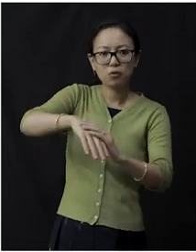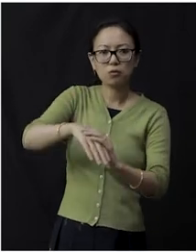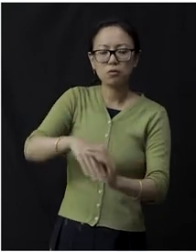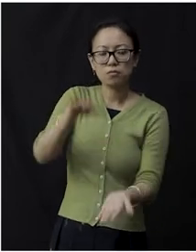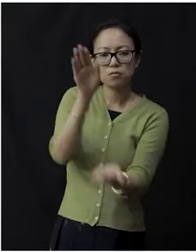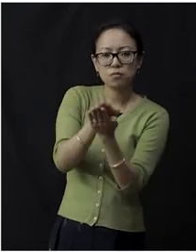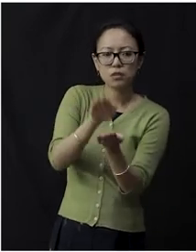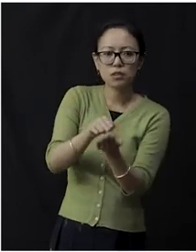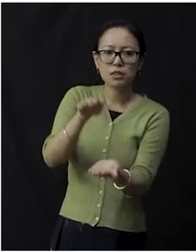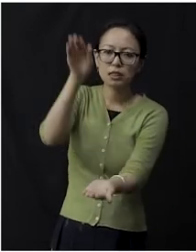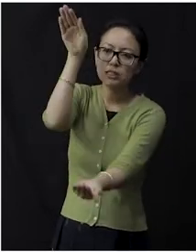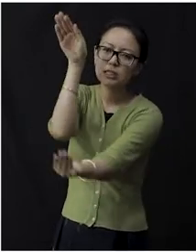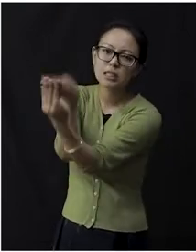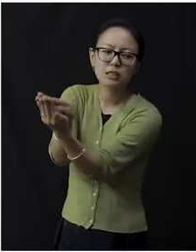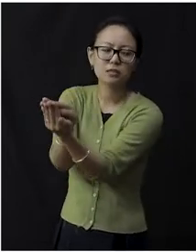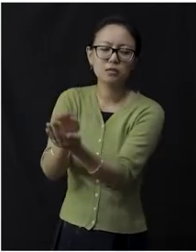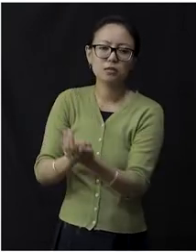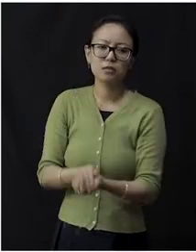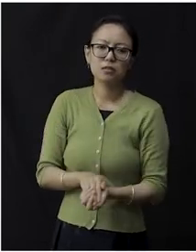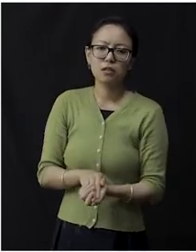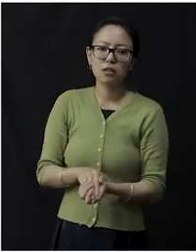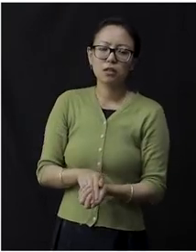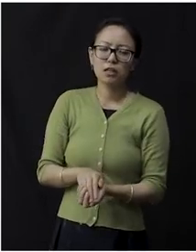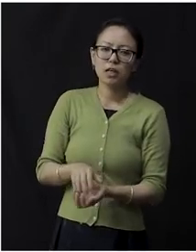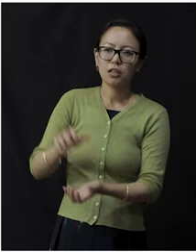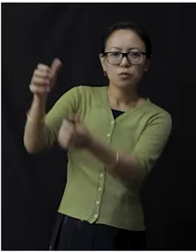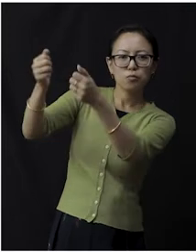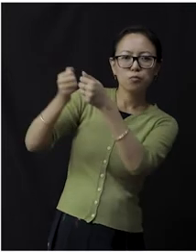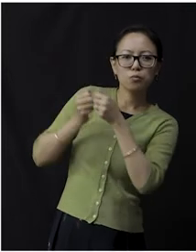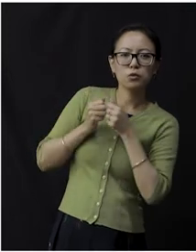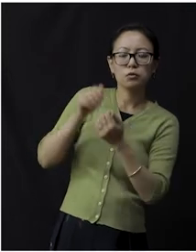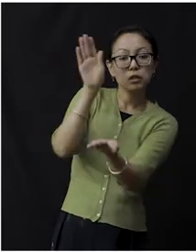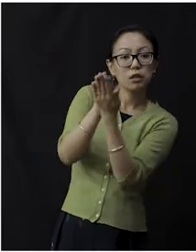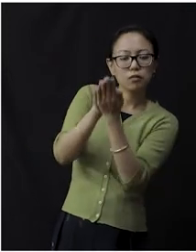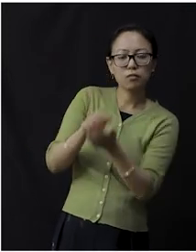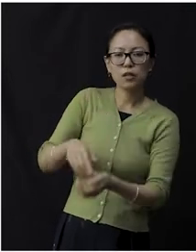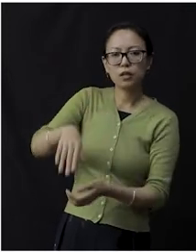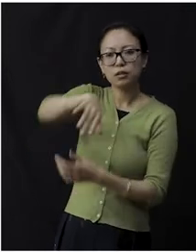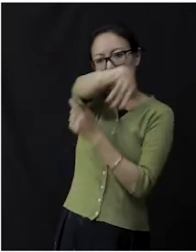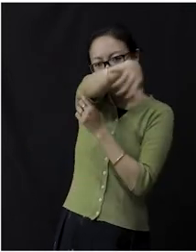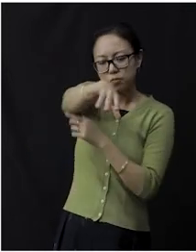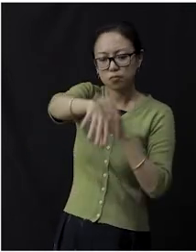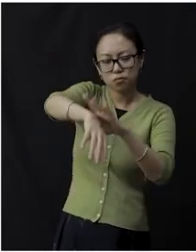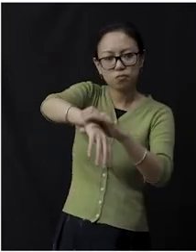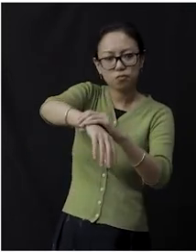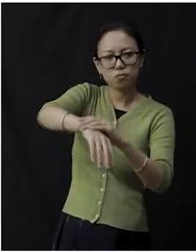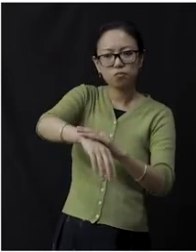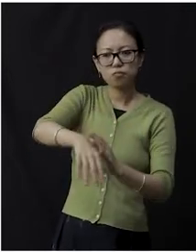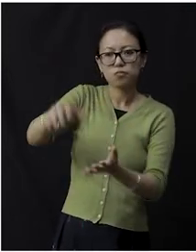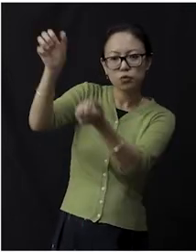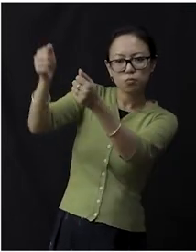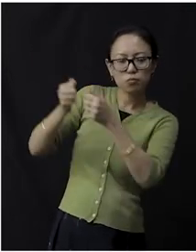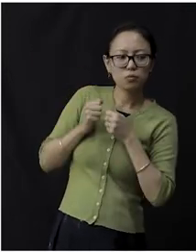to pull it towards him. So which means that he is wanting